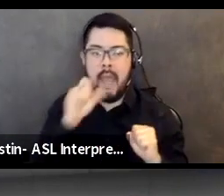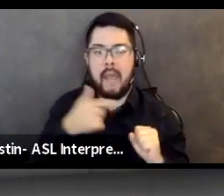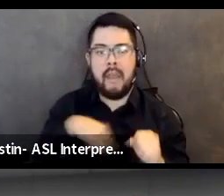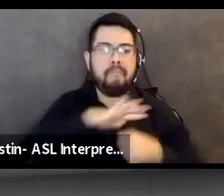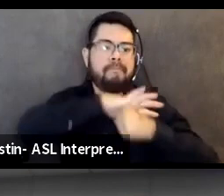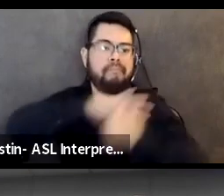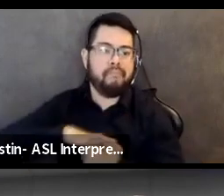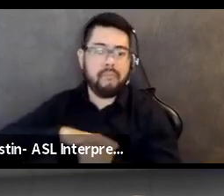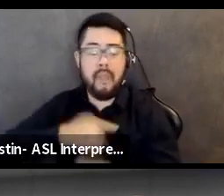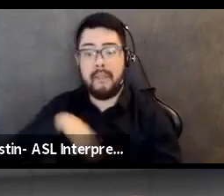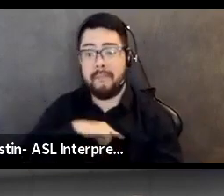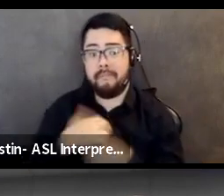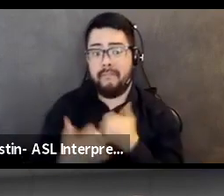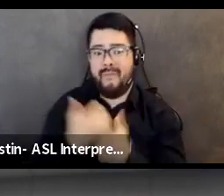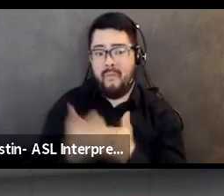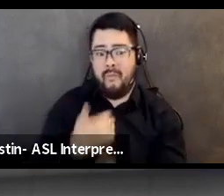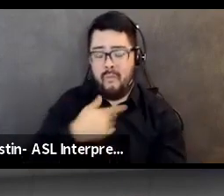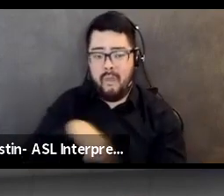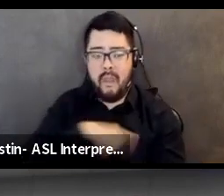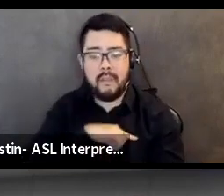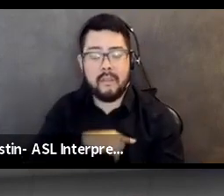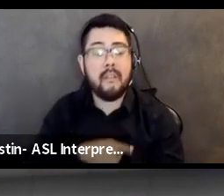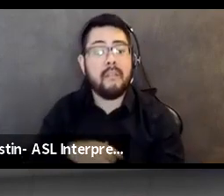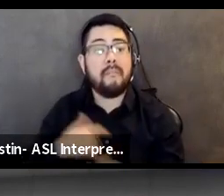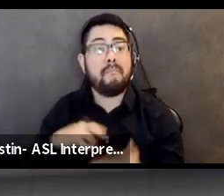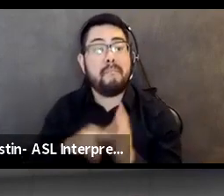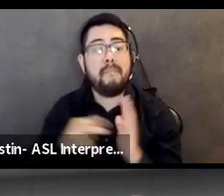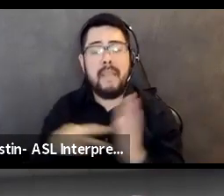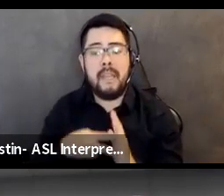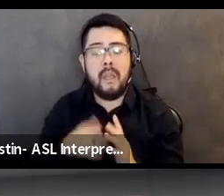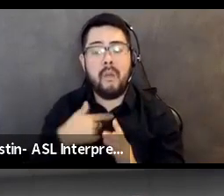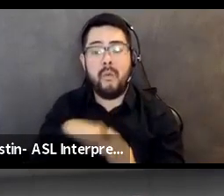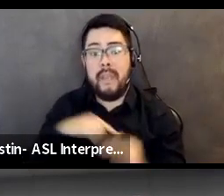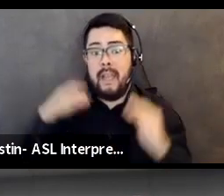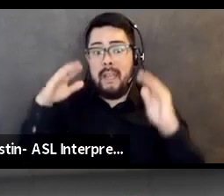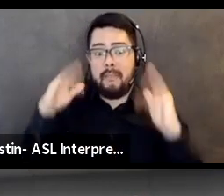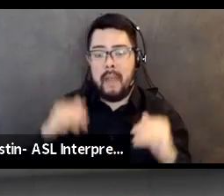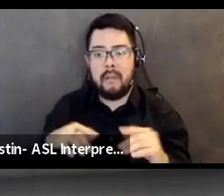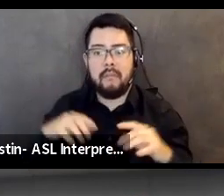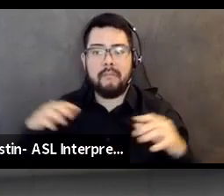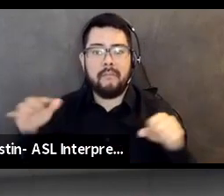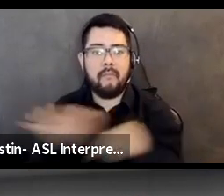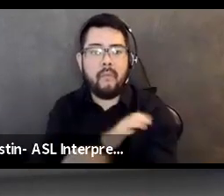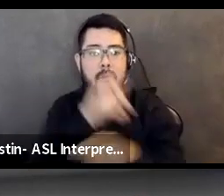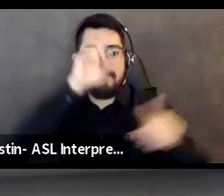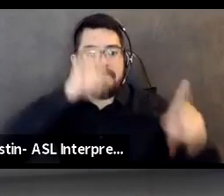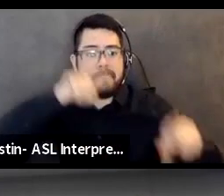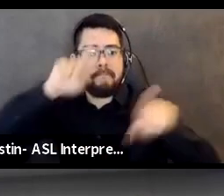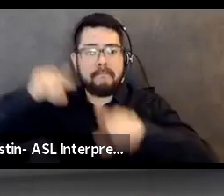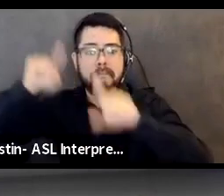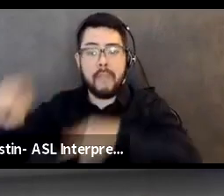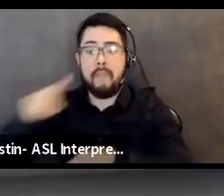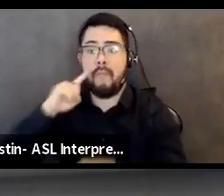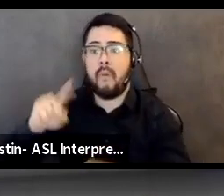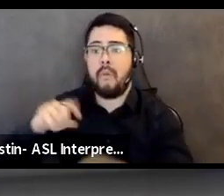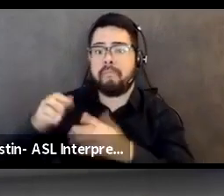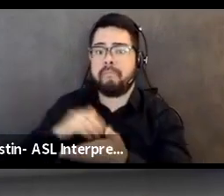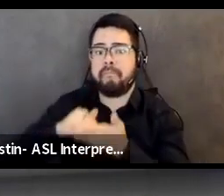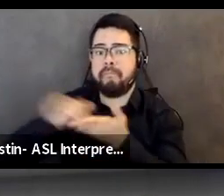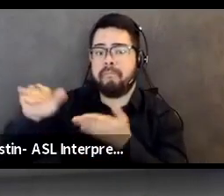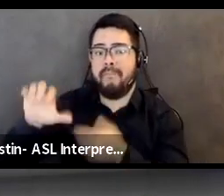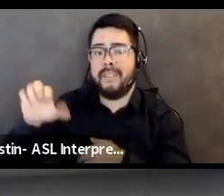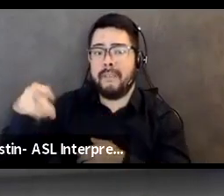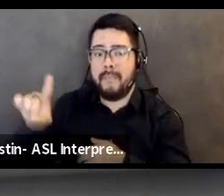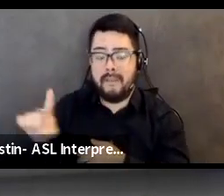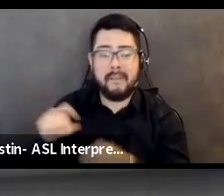harasses today's decision is up to you and we expect a unanimous vote to end the cpd and cps contract it is our